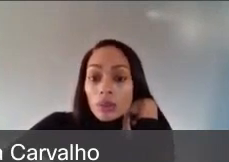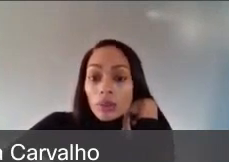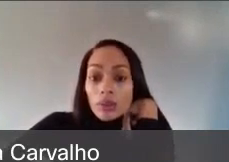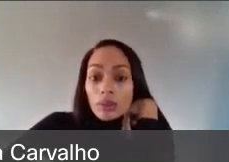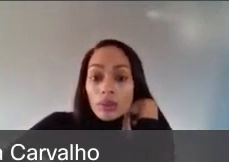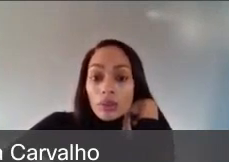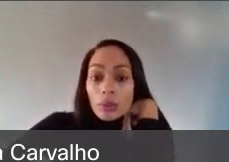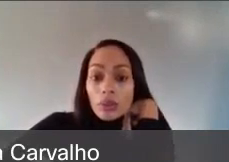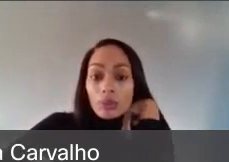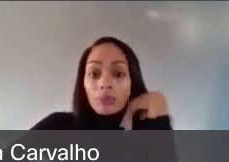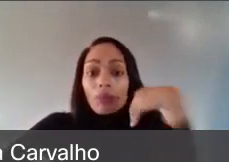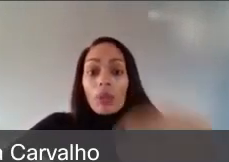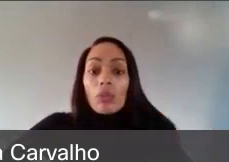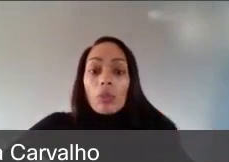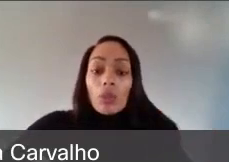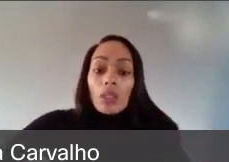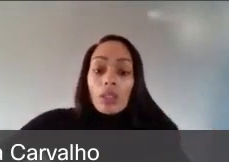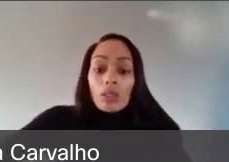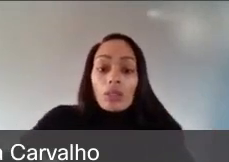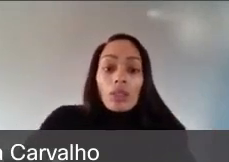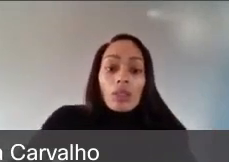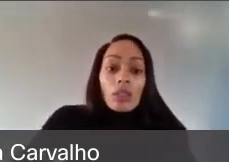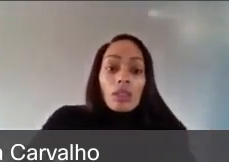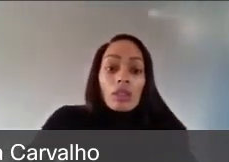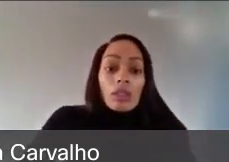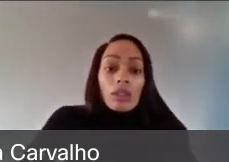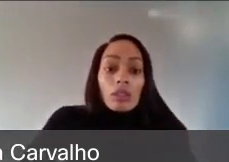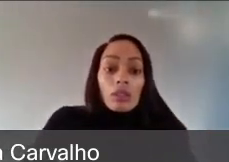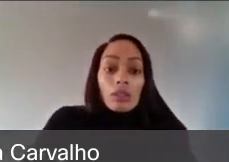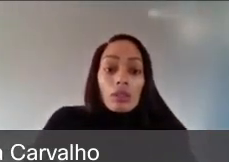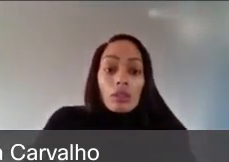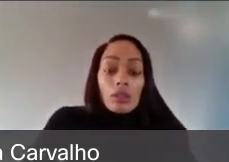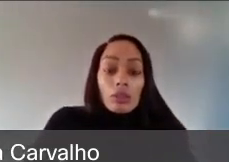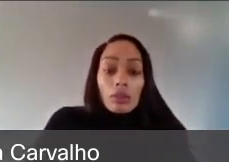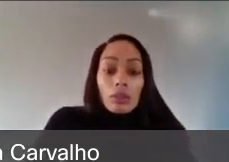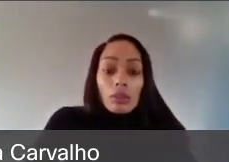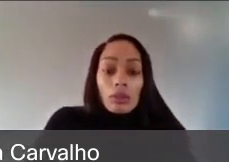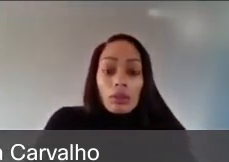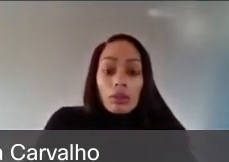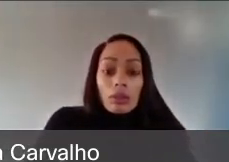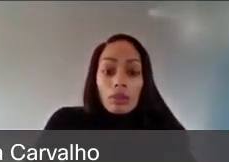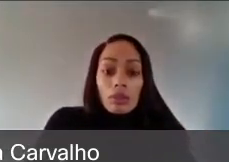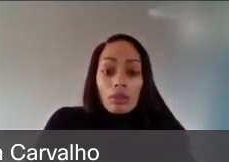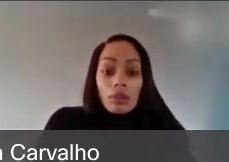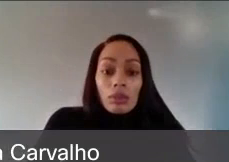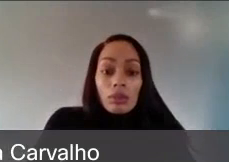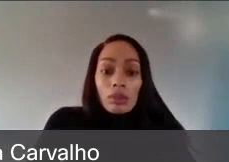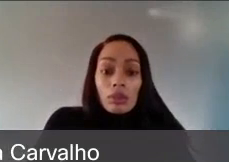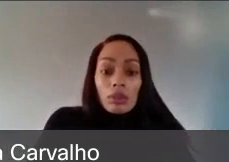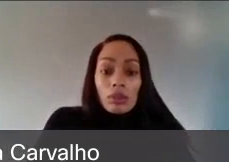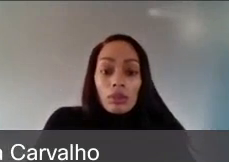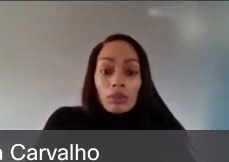And then they go with the questions that Joyner asks: do they have the capability? Do they have the capacity? Do they have the skills, the means,